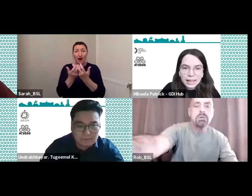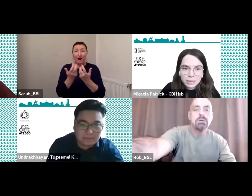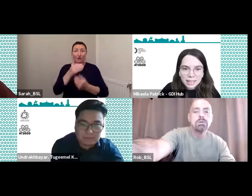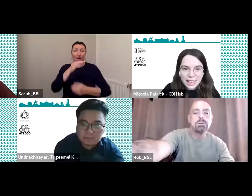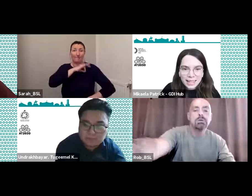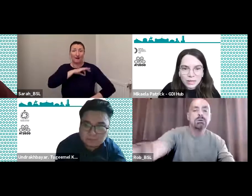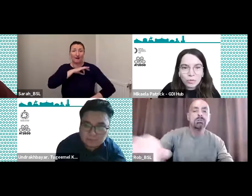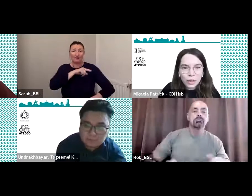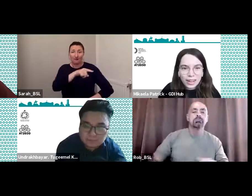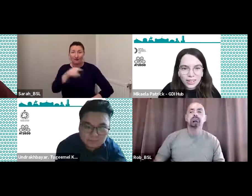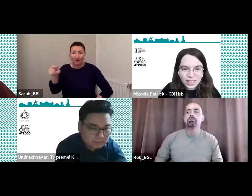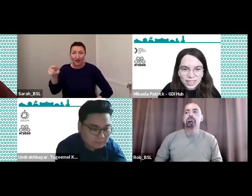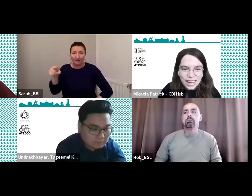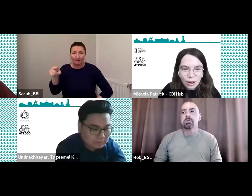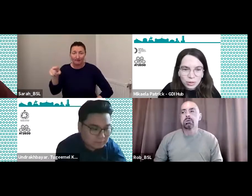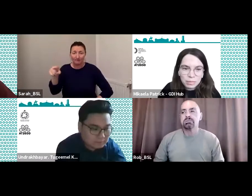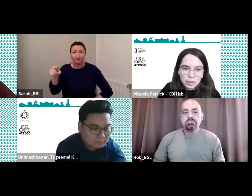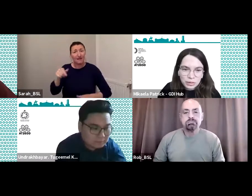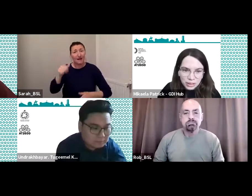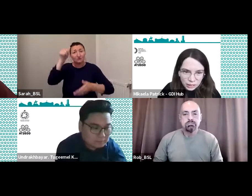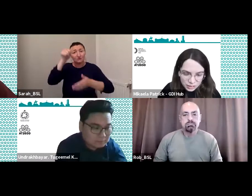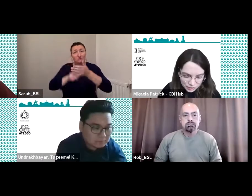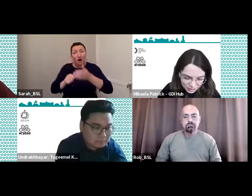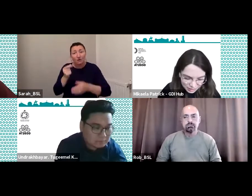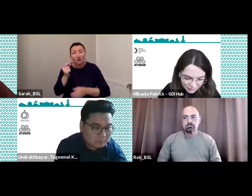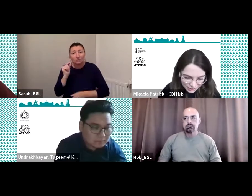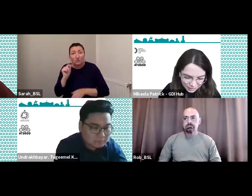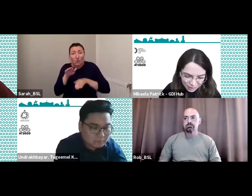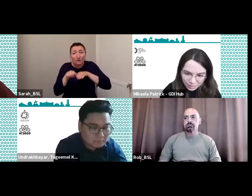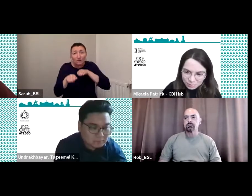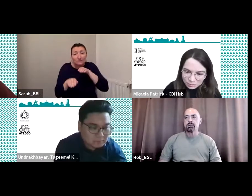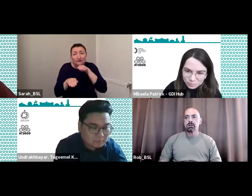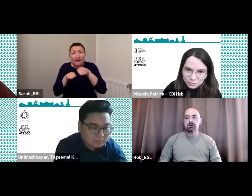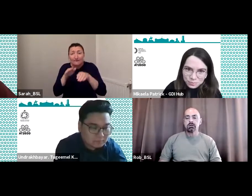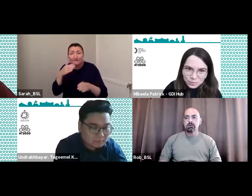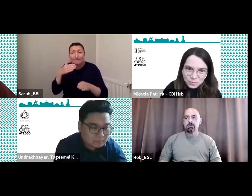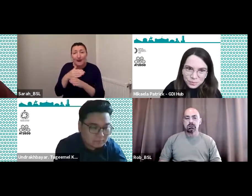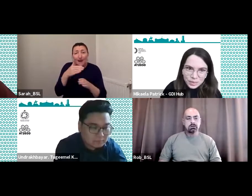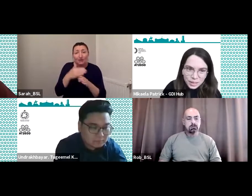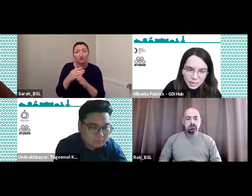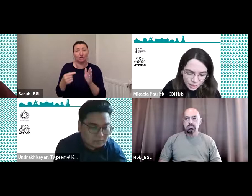really begins by taking small actions now to build an inclusive city together.